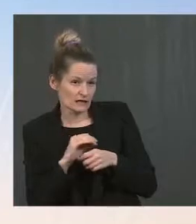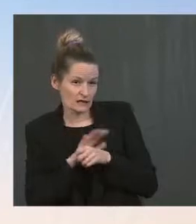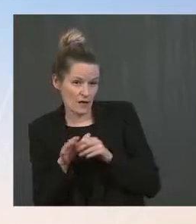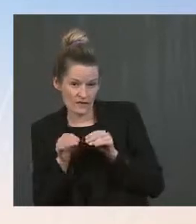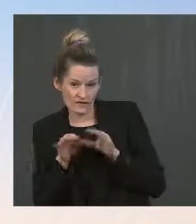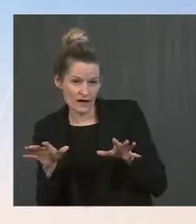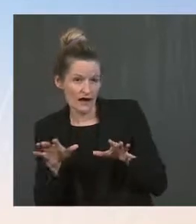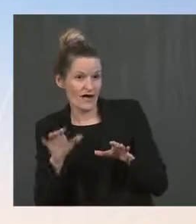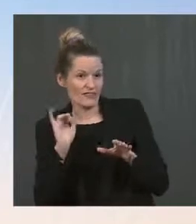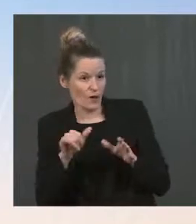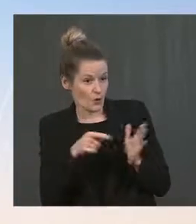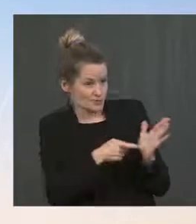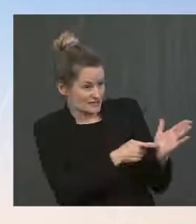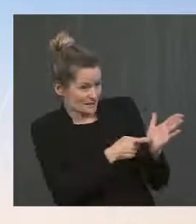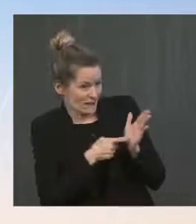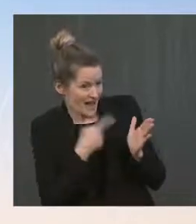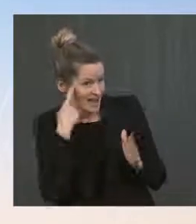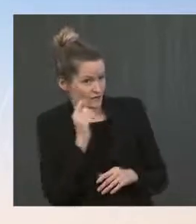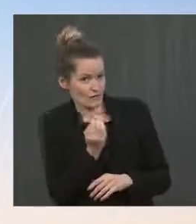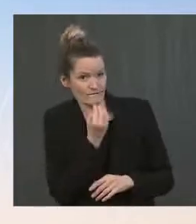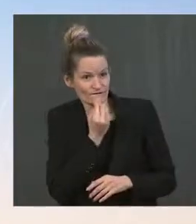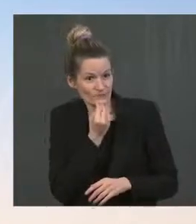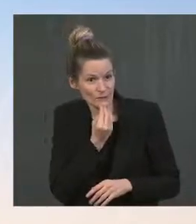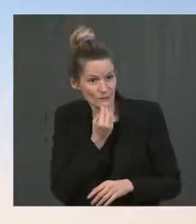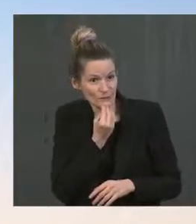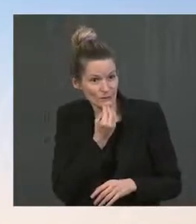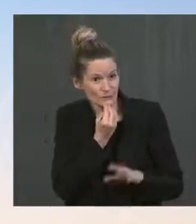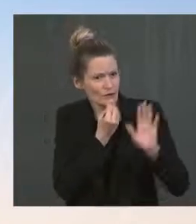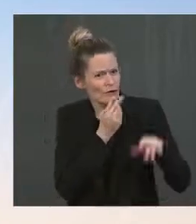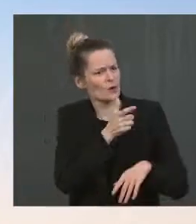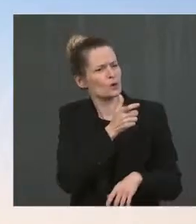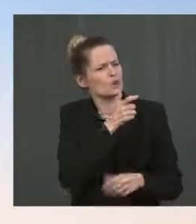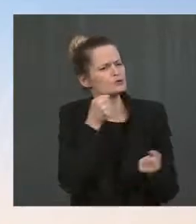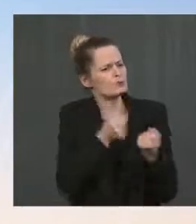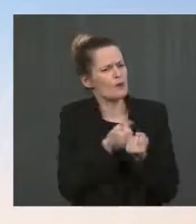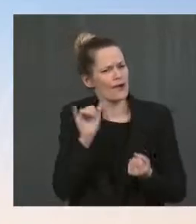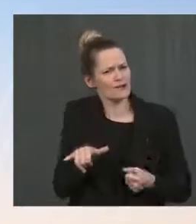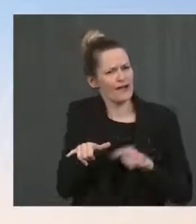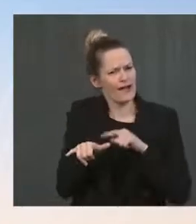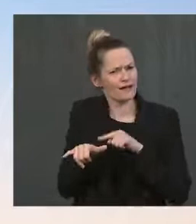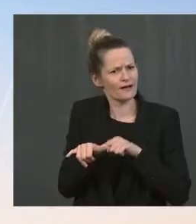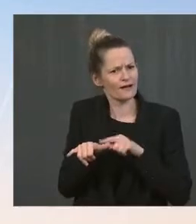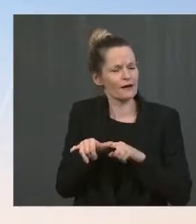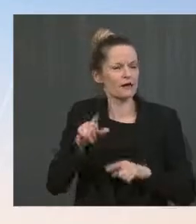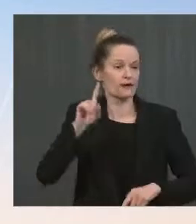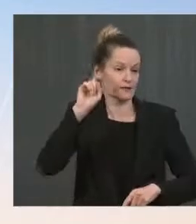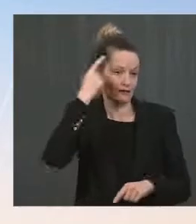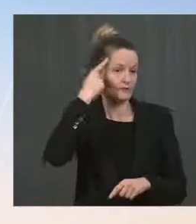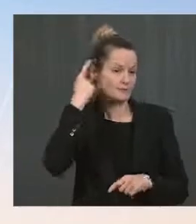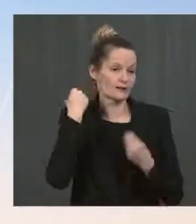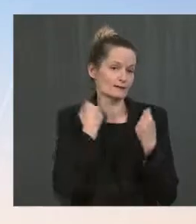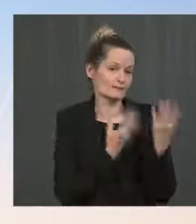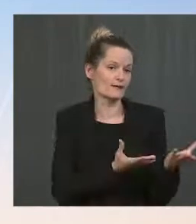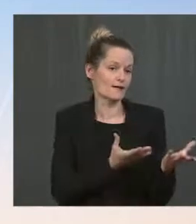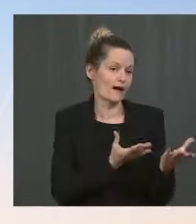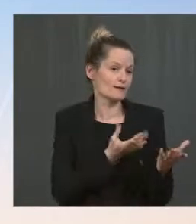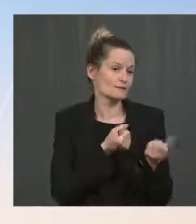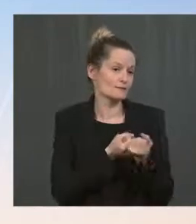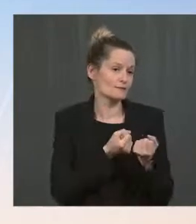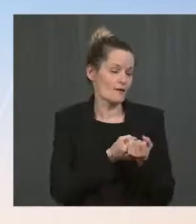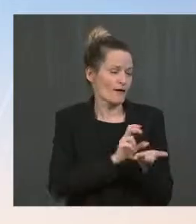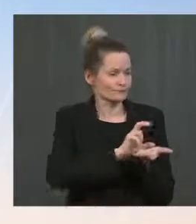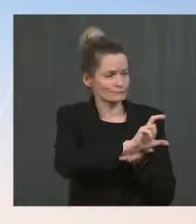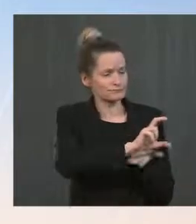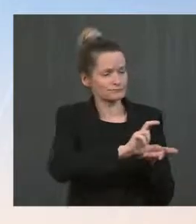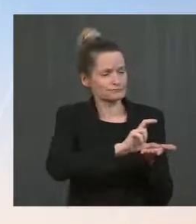action. Incredibly appropriate to make sure that food insecurity and other basic human needs didn't fall off during this